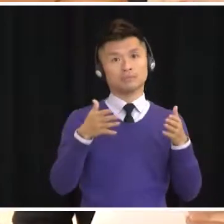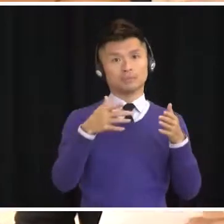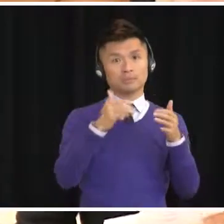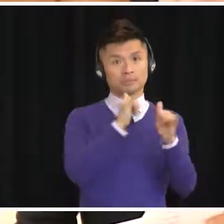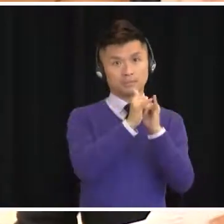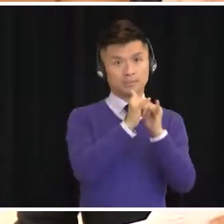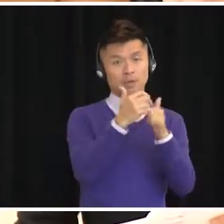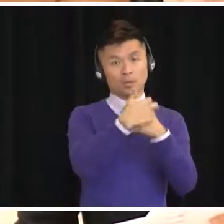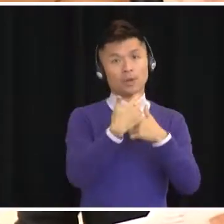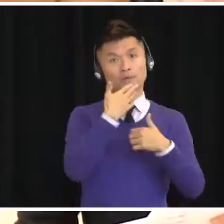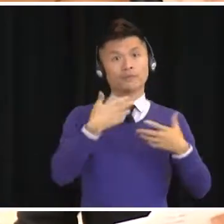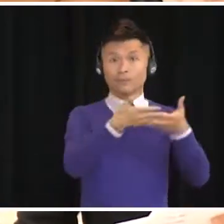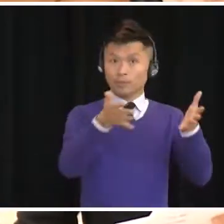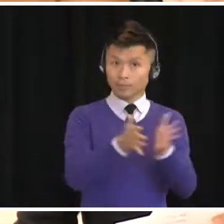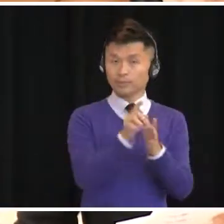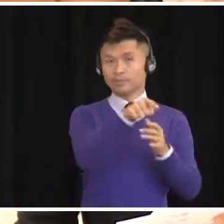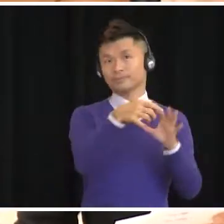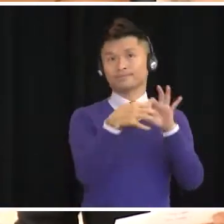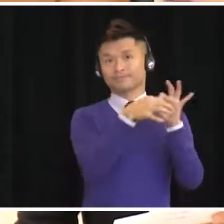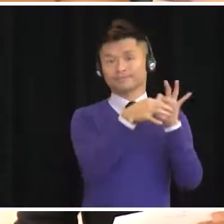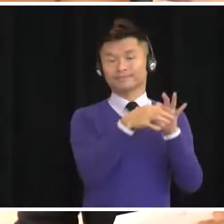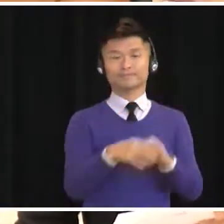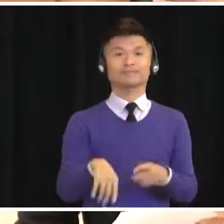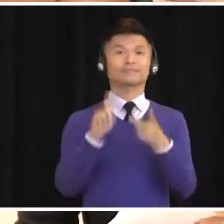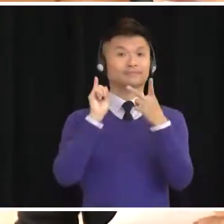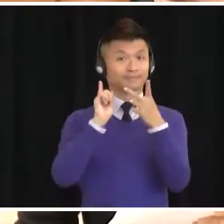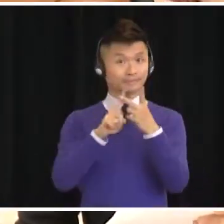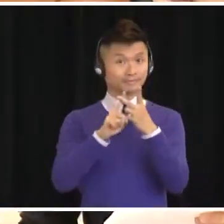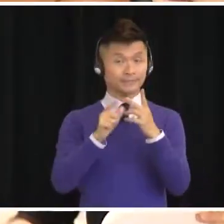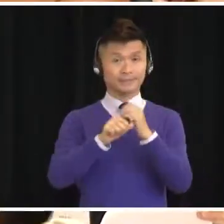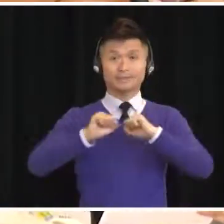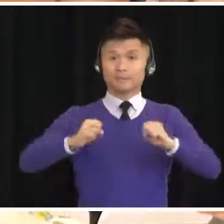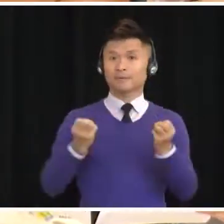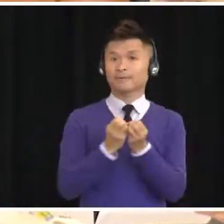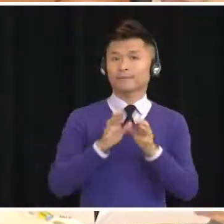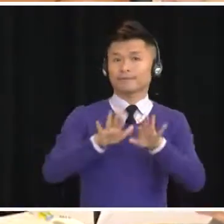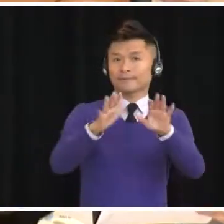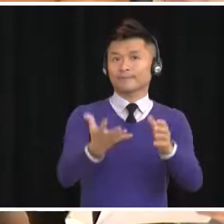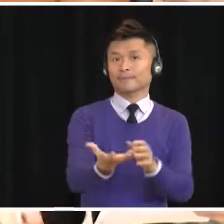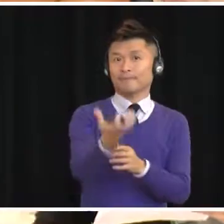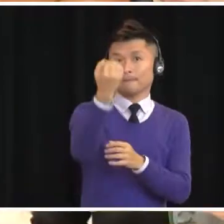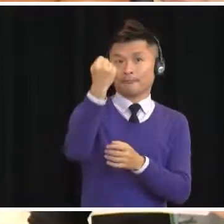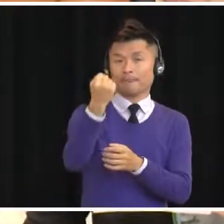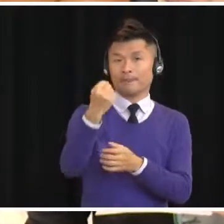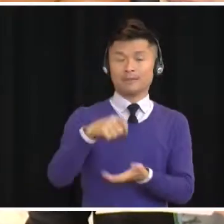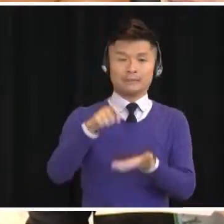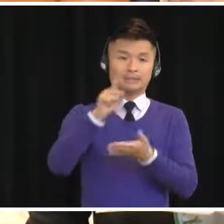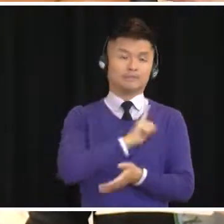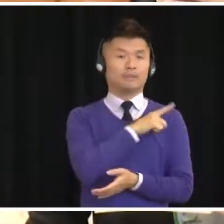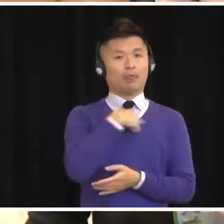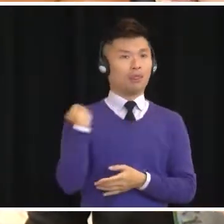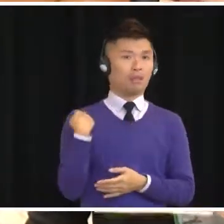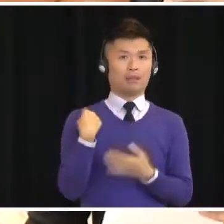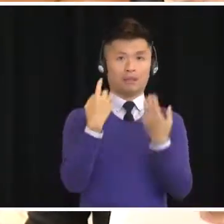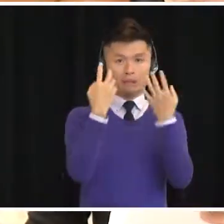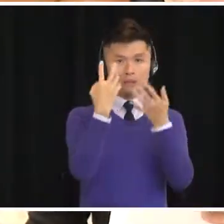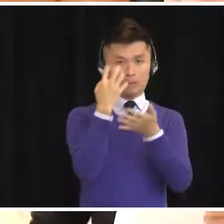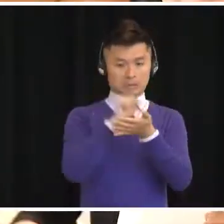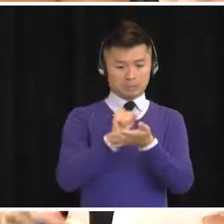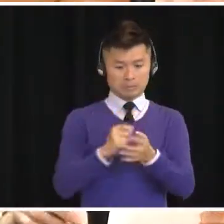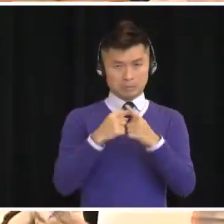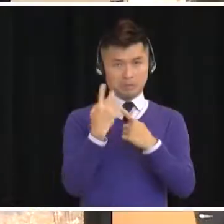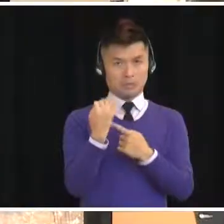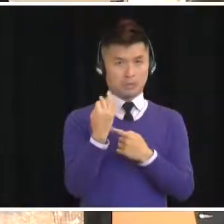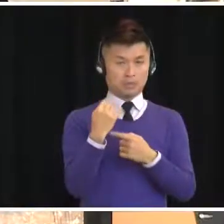and disability. And another question is about the right to life, the data